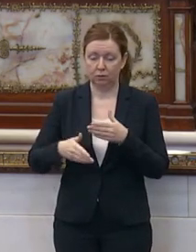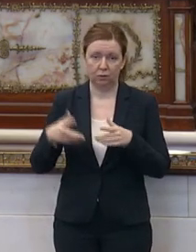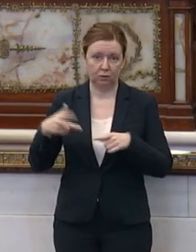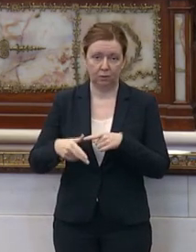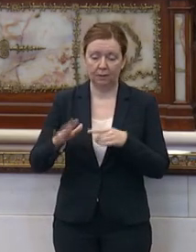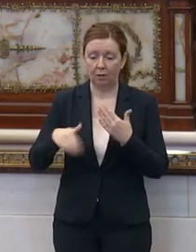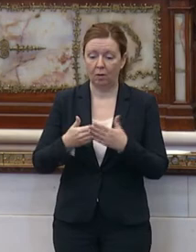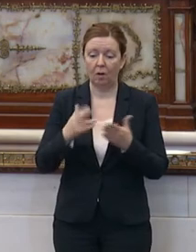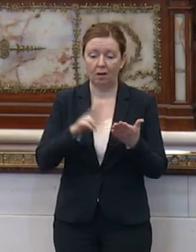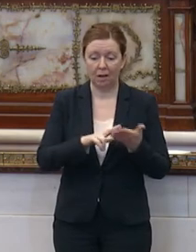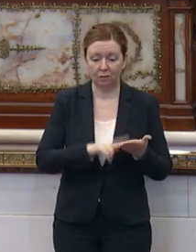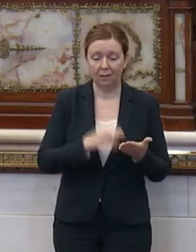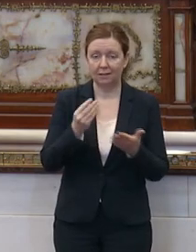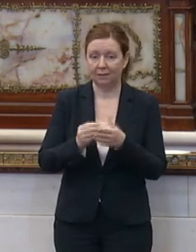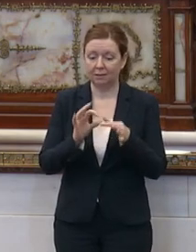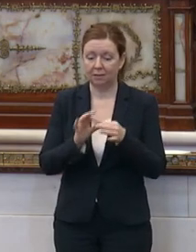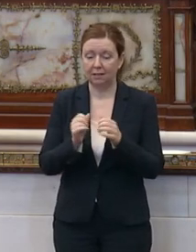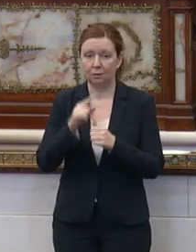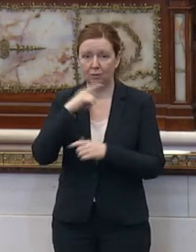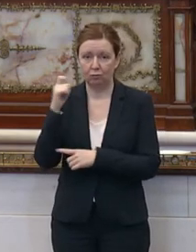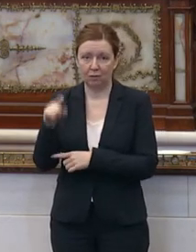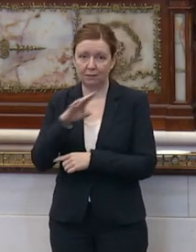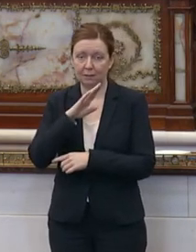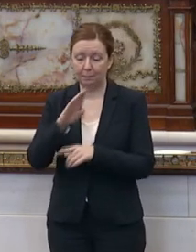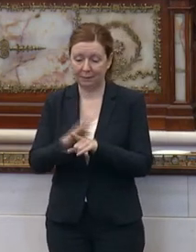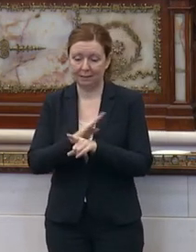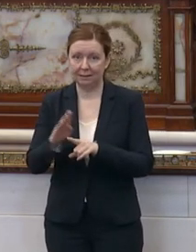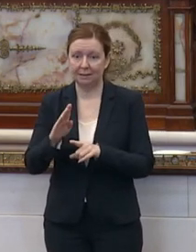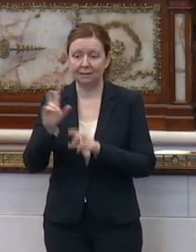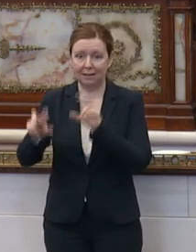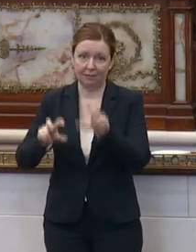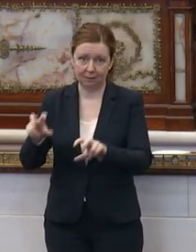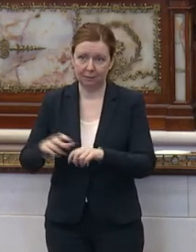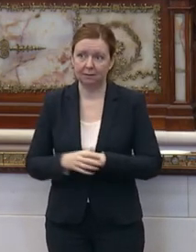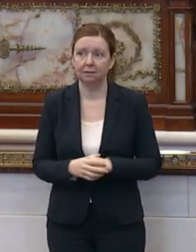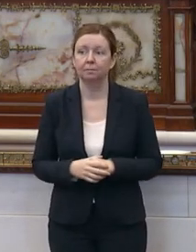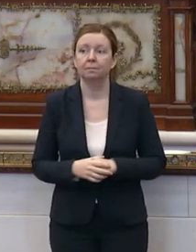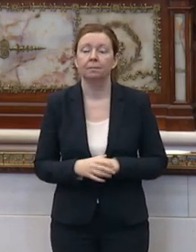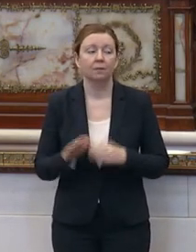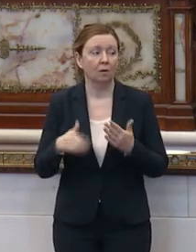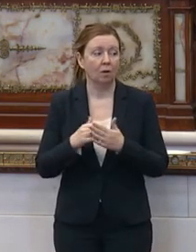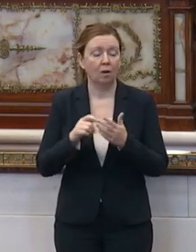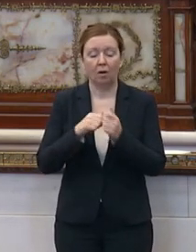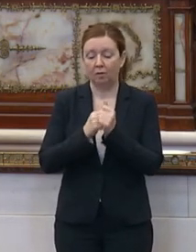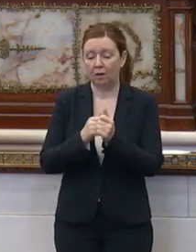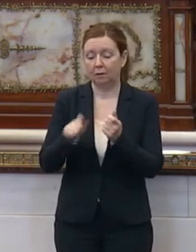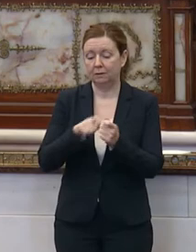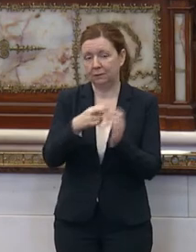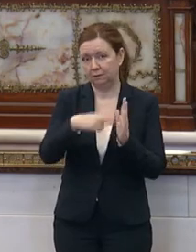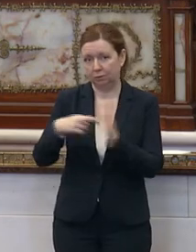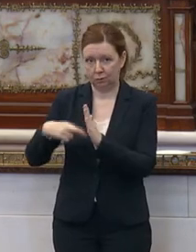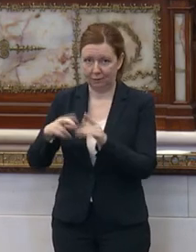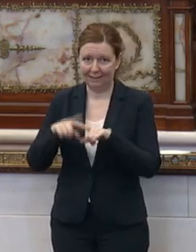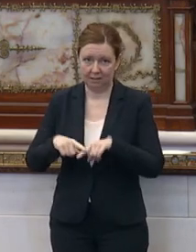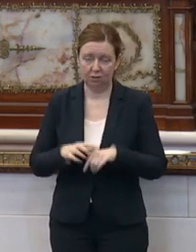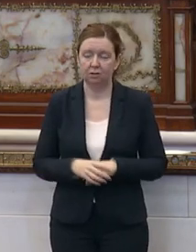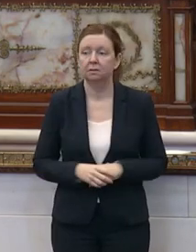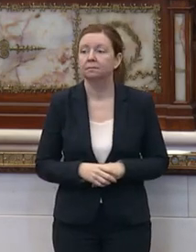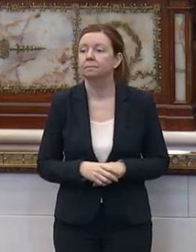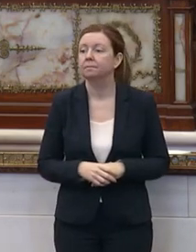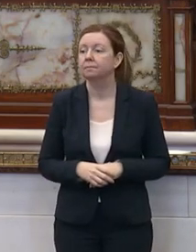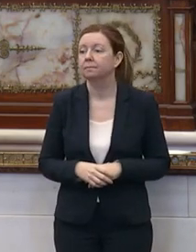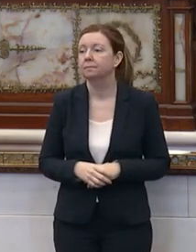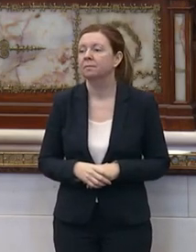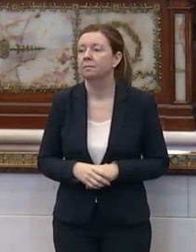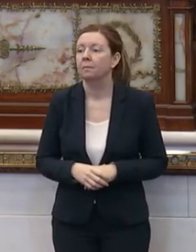contracts and financial ties with Russian businesses and investments, all under certain terms and conditions.